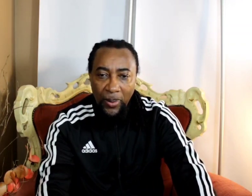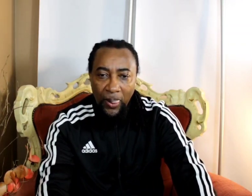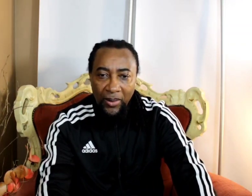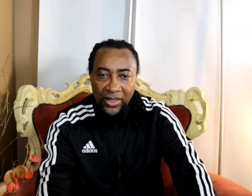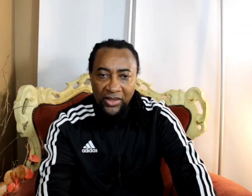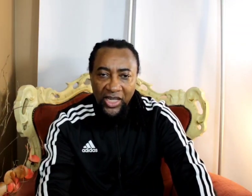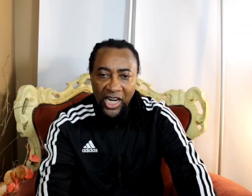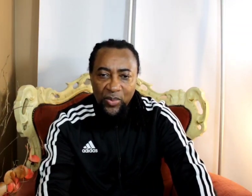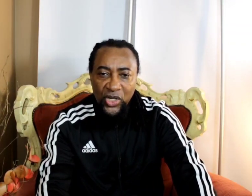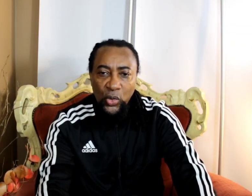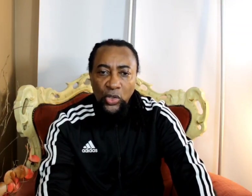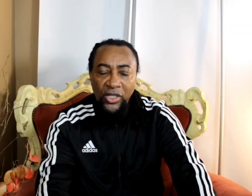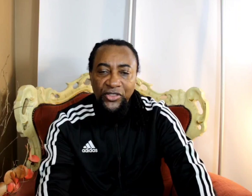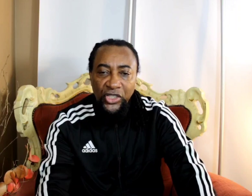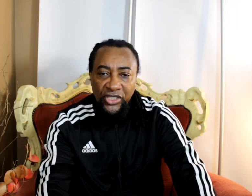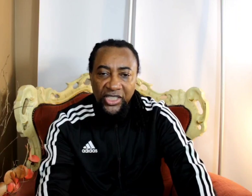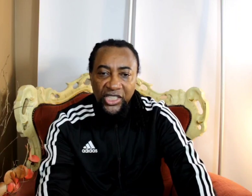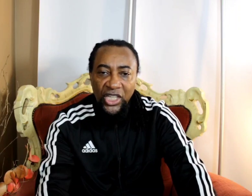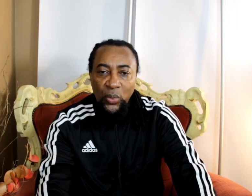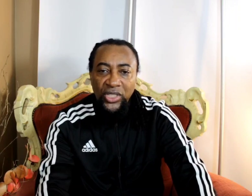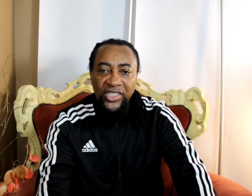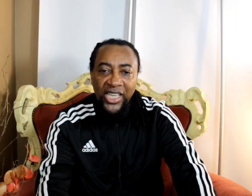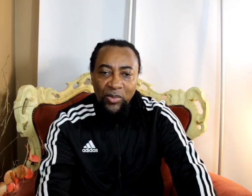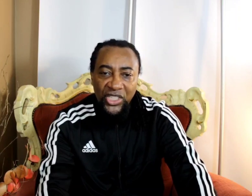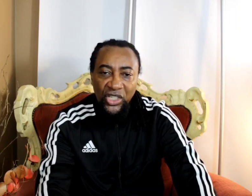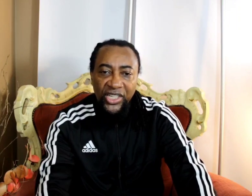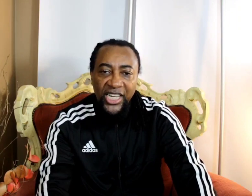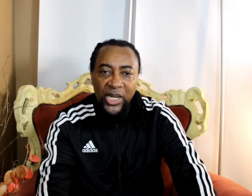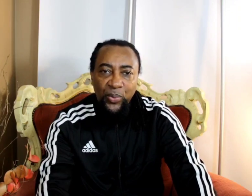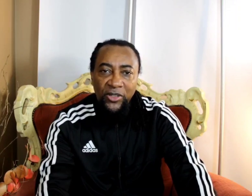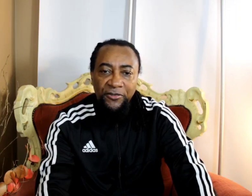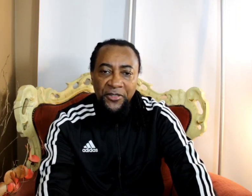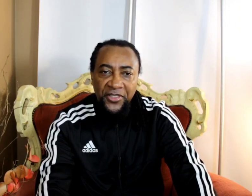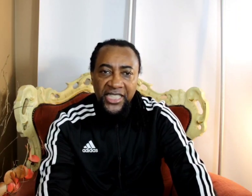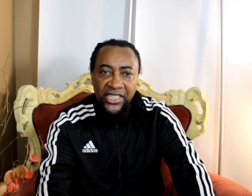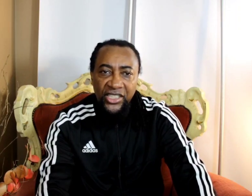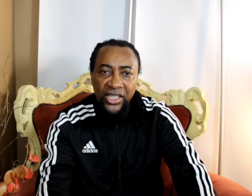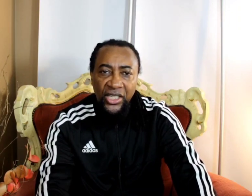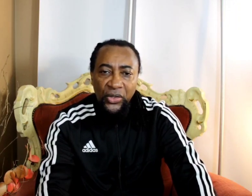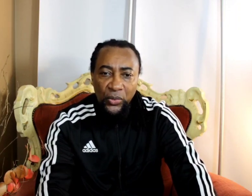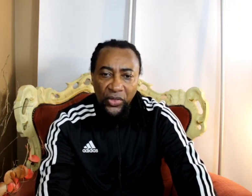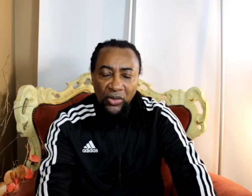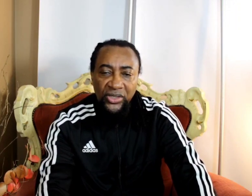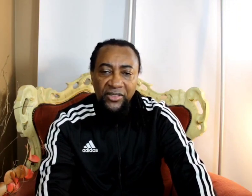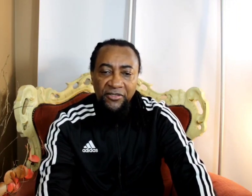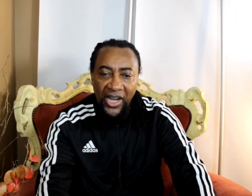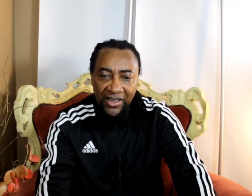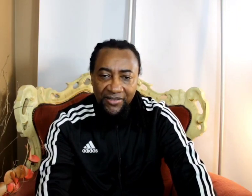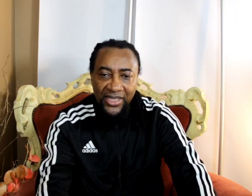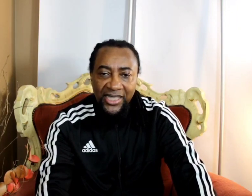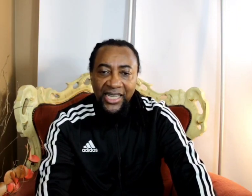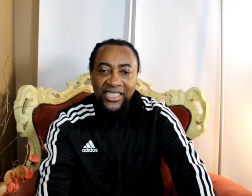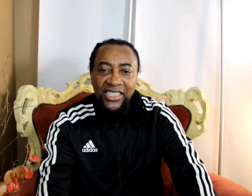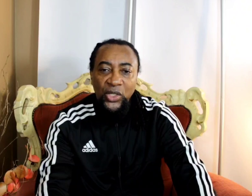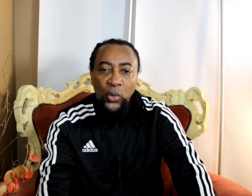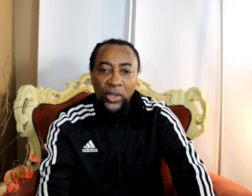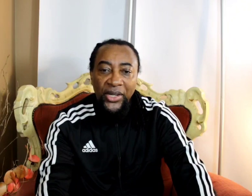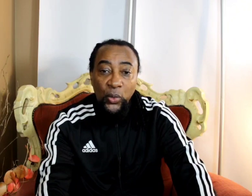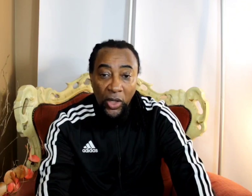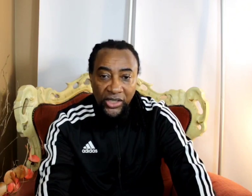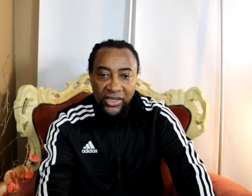long. The Caribbean Court of Justice was established on April 15, 2005 and